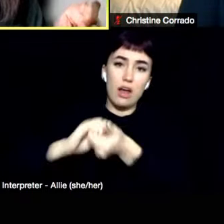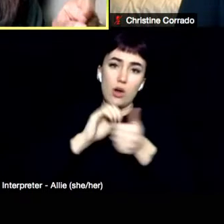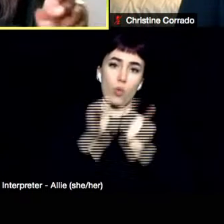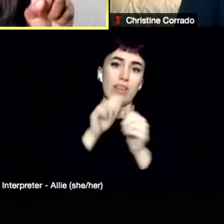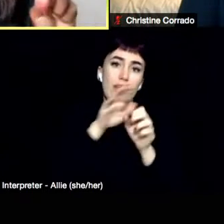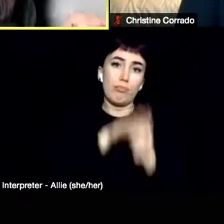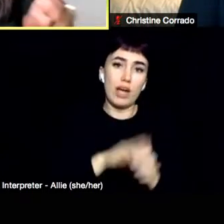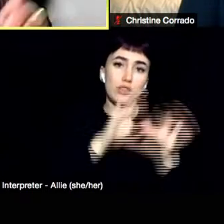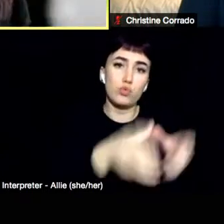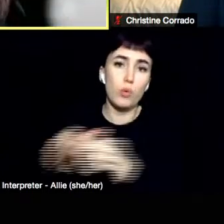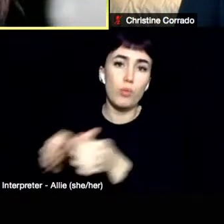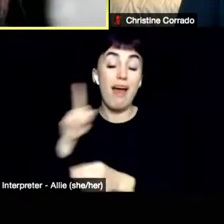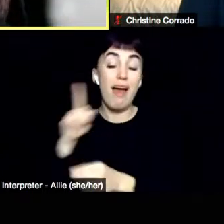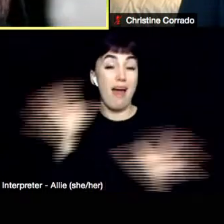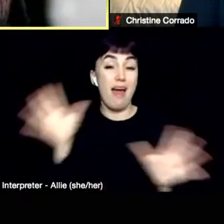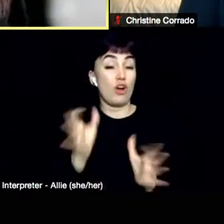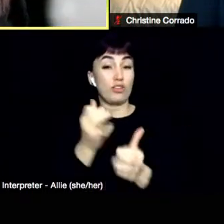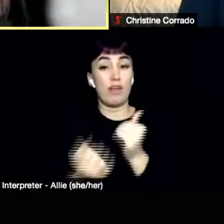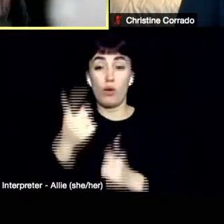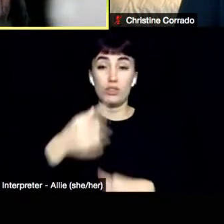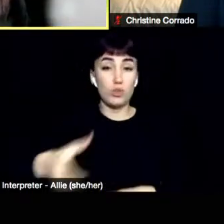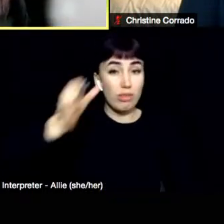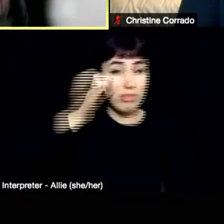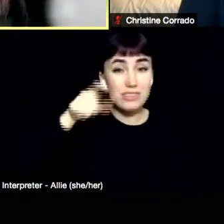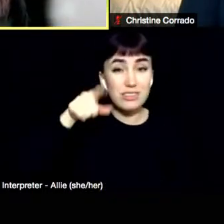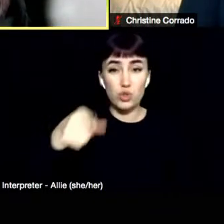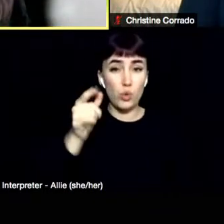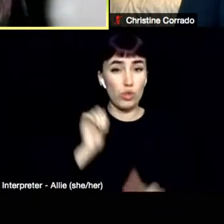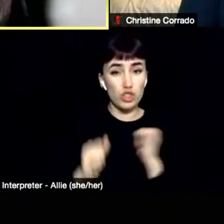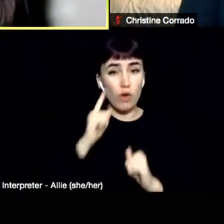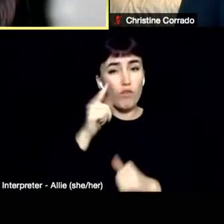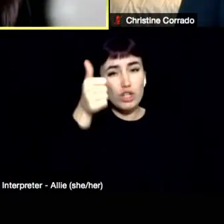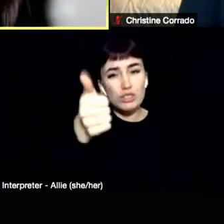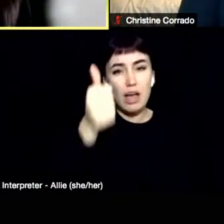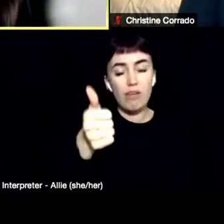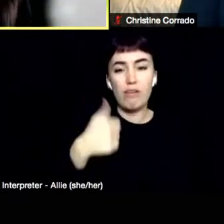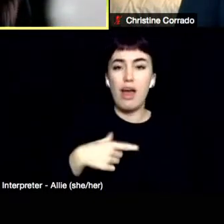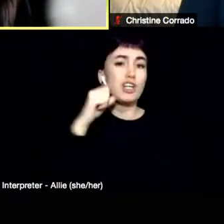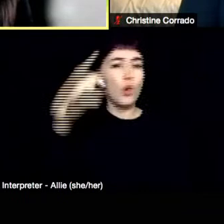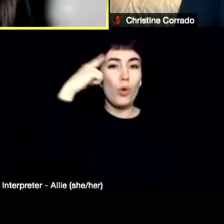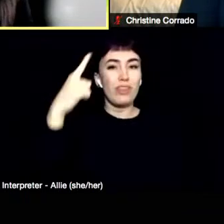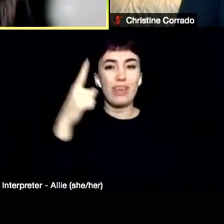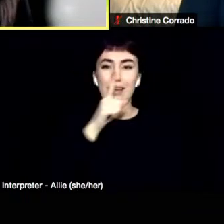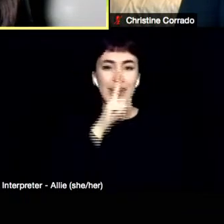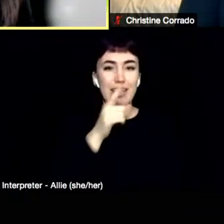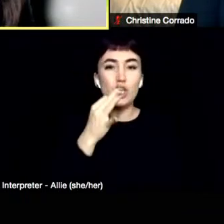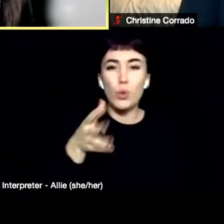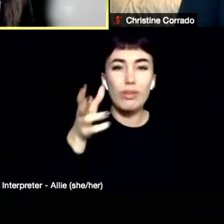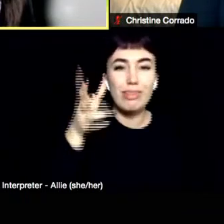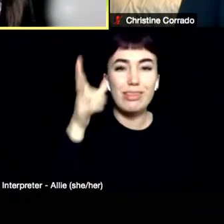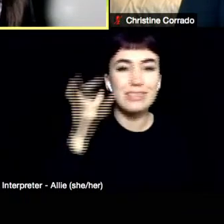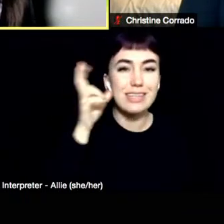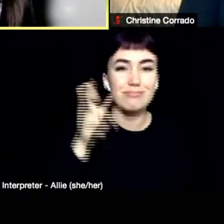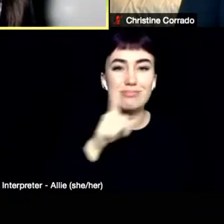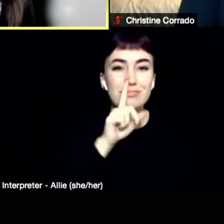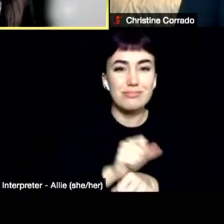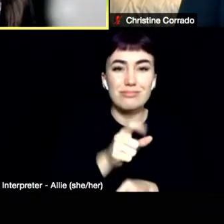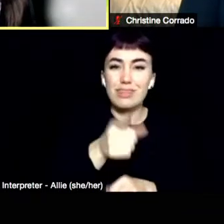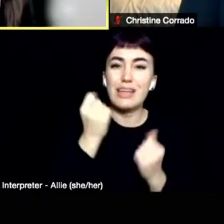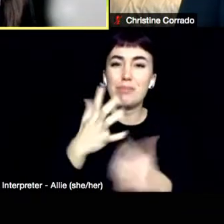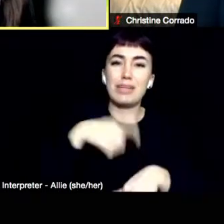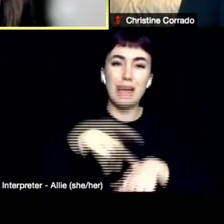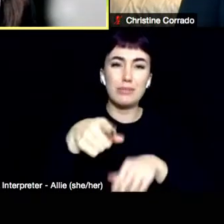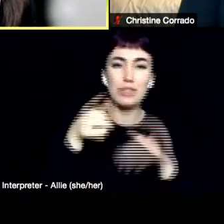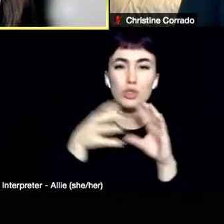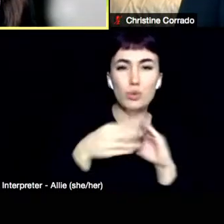groups. And I just encourage everyone to listen to the show for themselves. I don't think that you listen to the show as many times as you